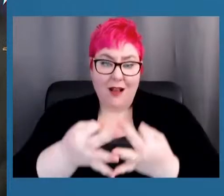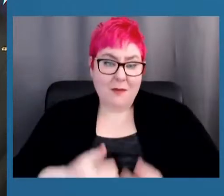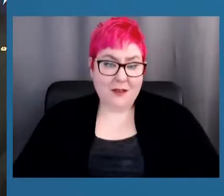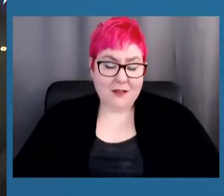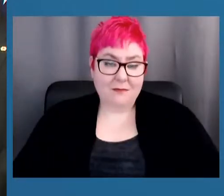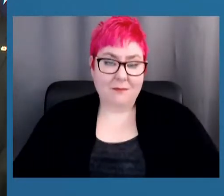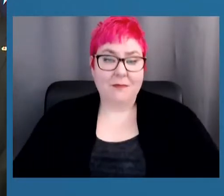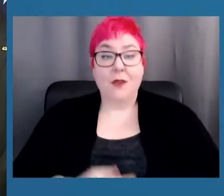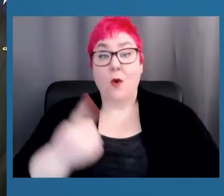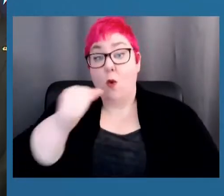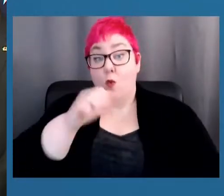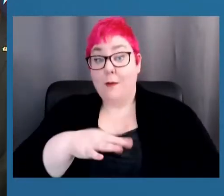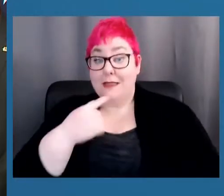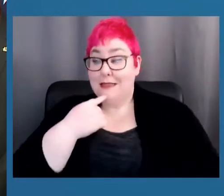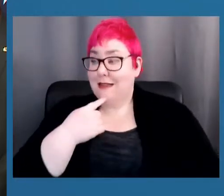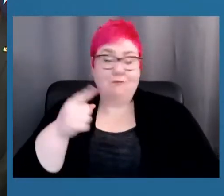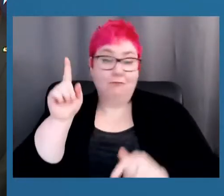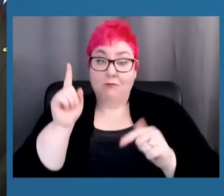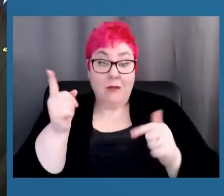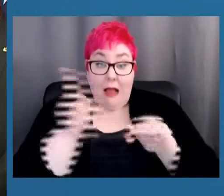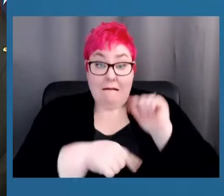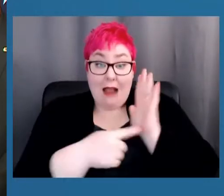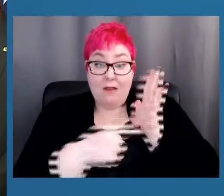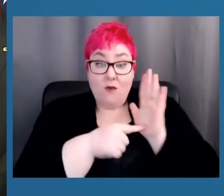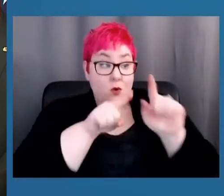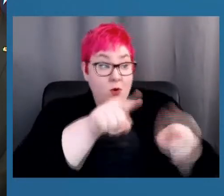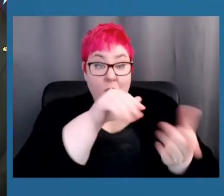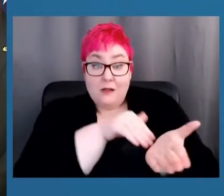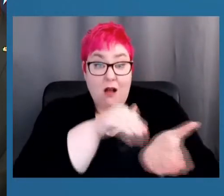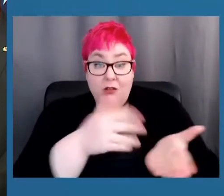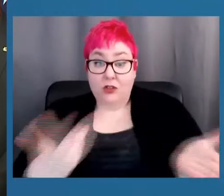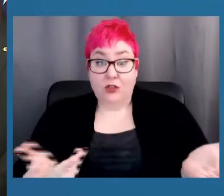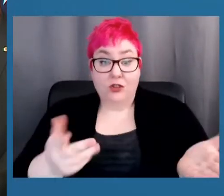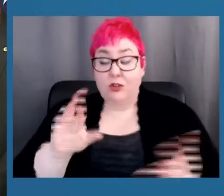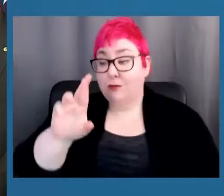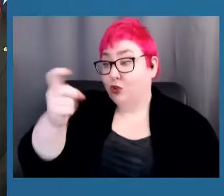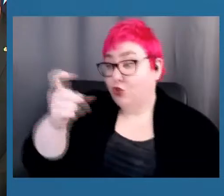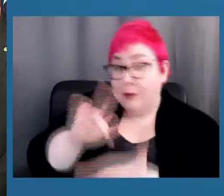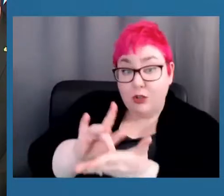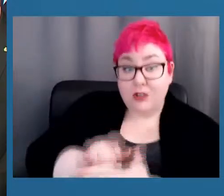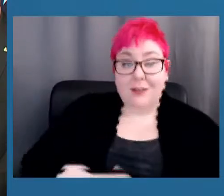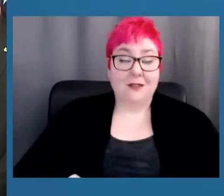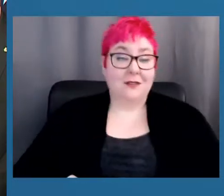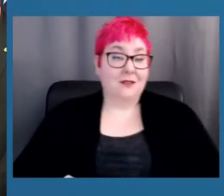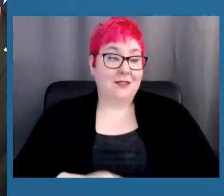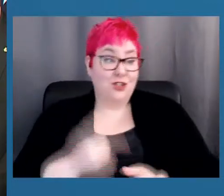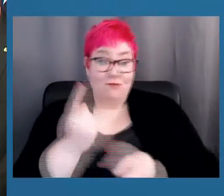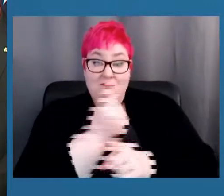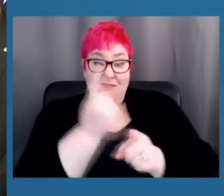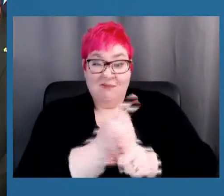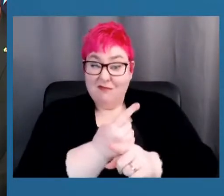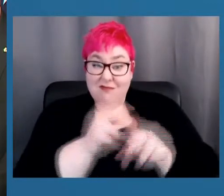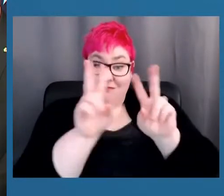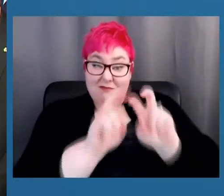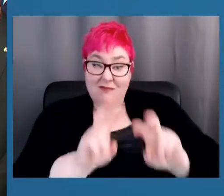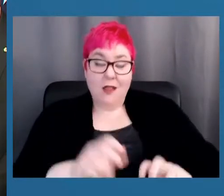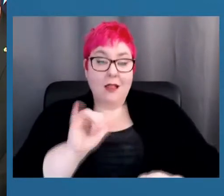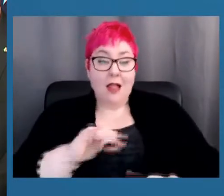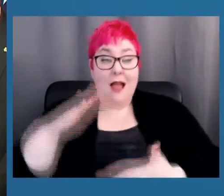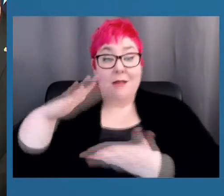would not be able to afford doctor's appointments, prescriptions, wellness exams, like mammograms and